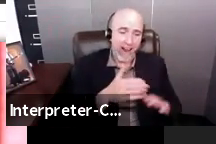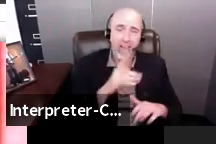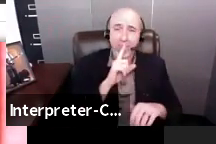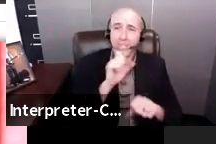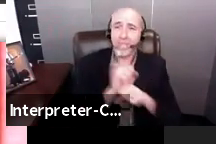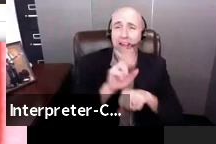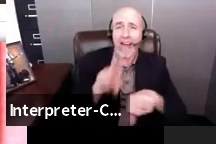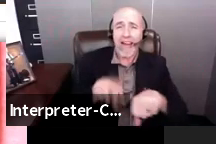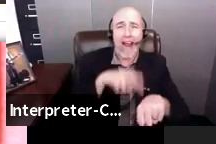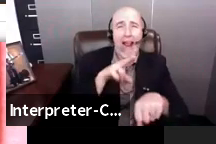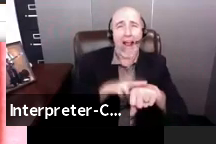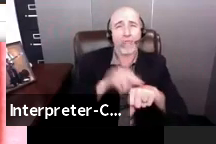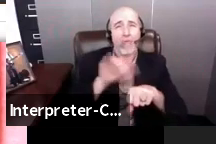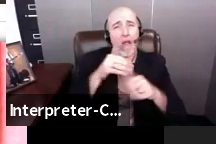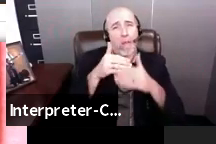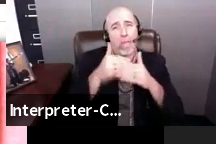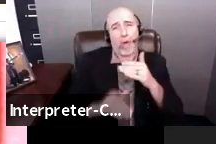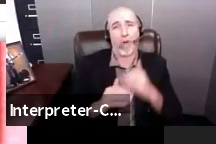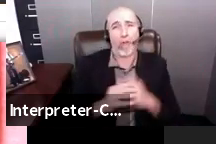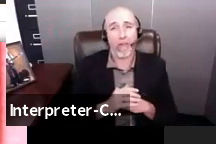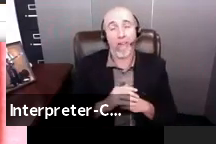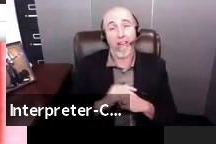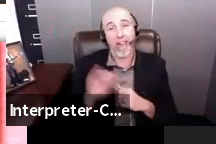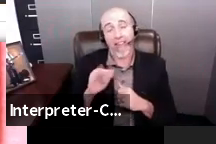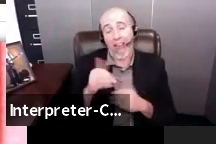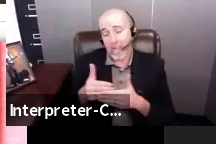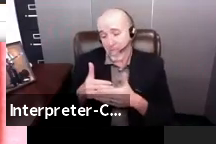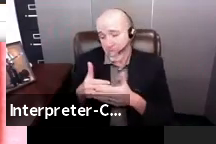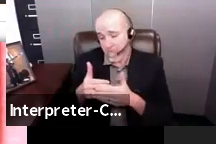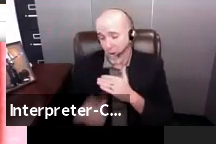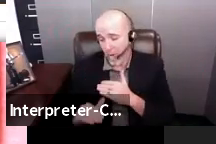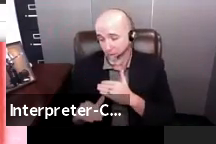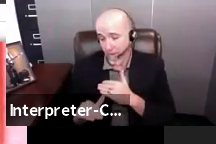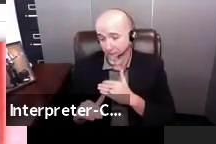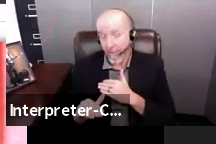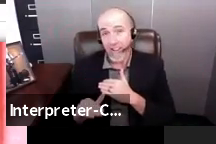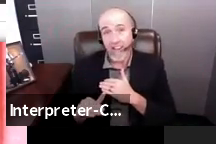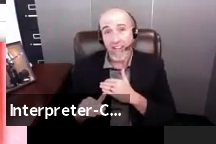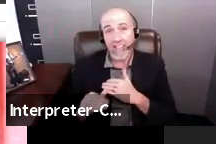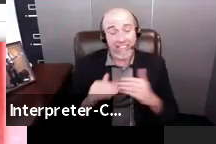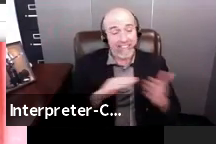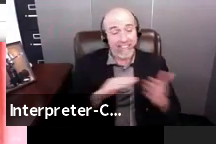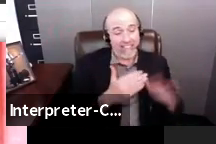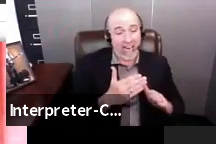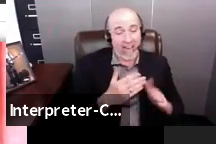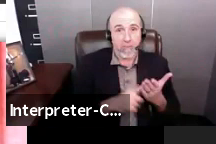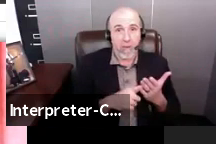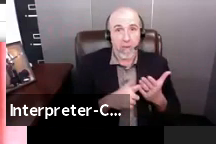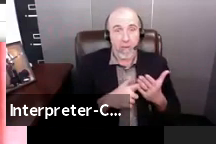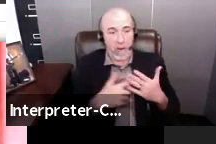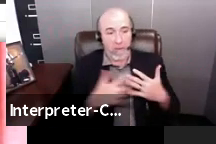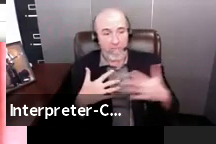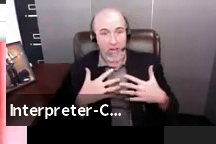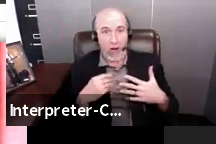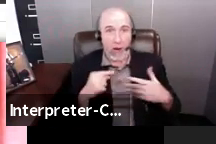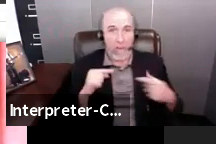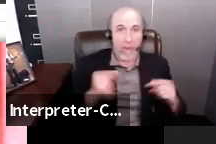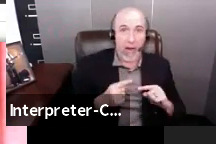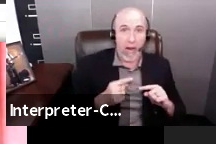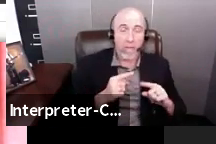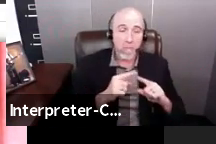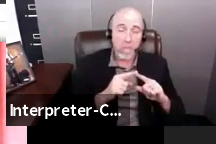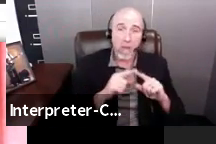birth. Like childbirth, death is often a time of fear and pain, but of also profound